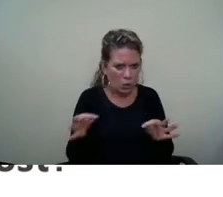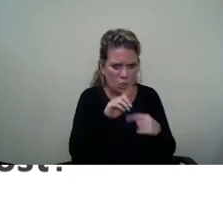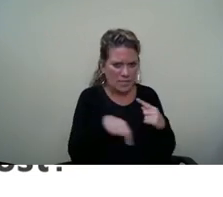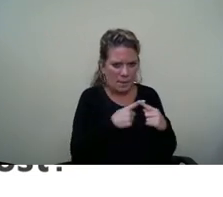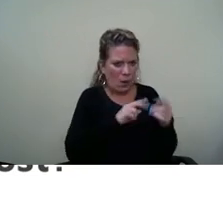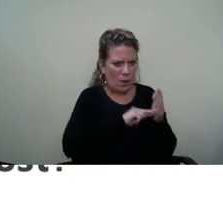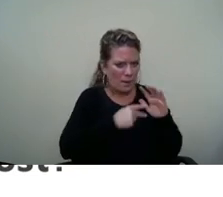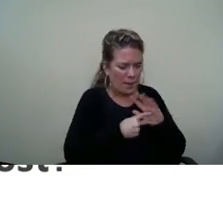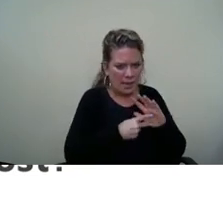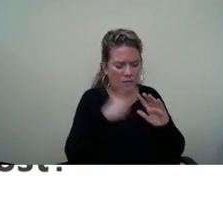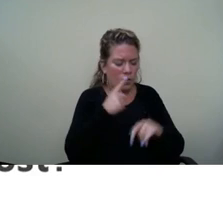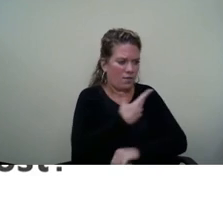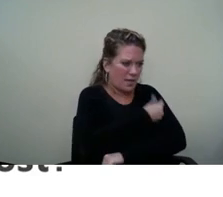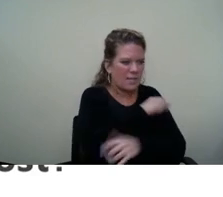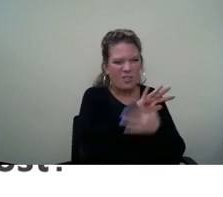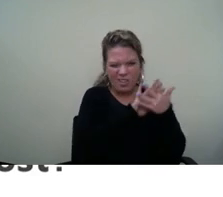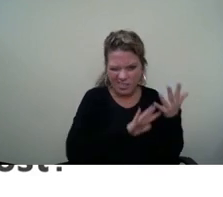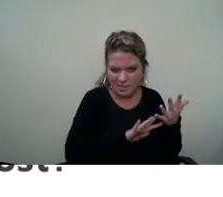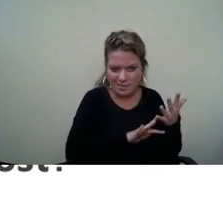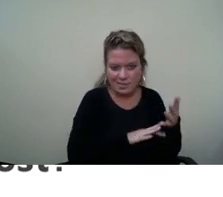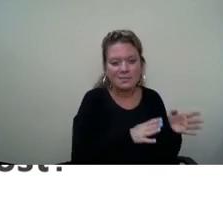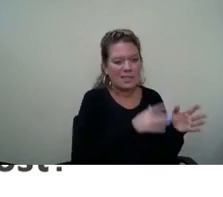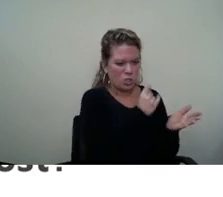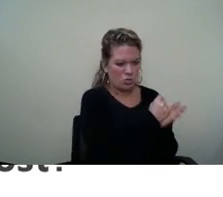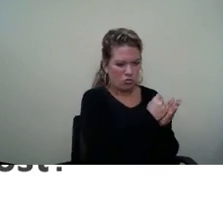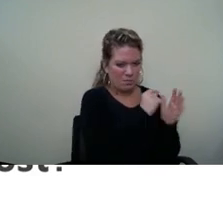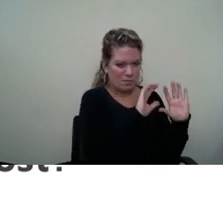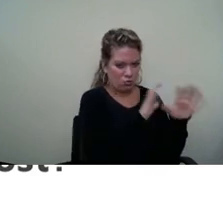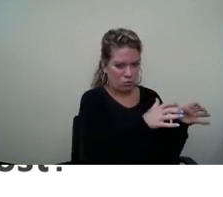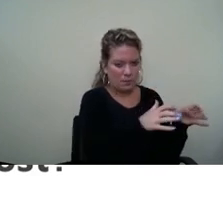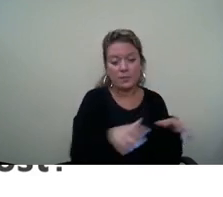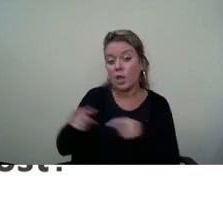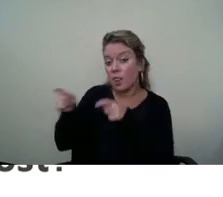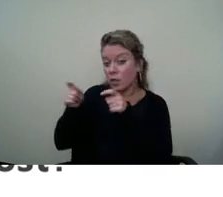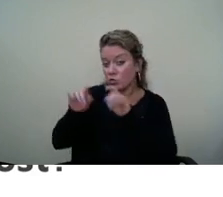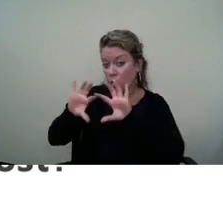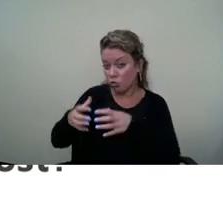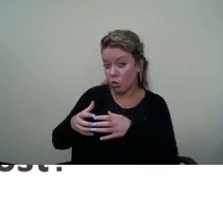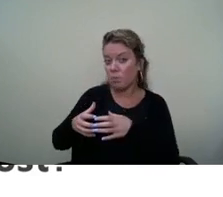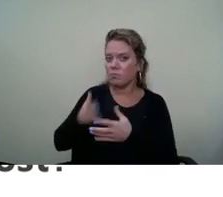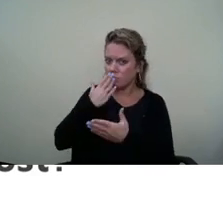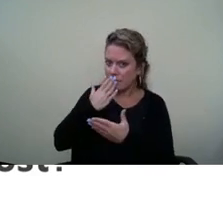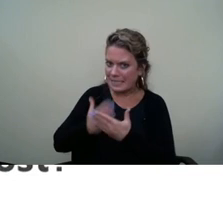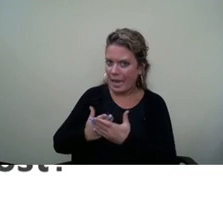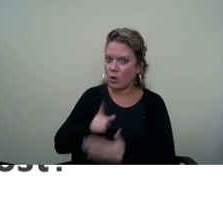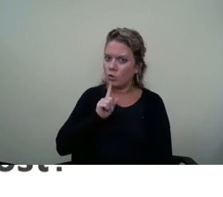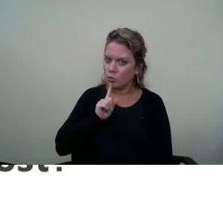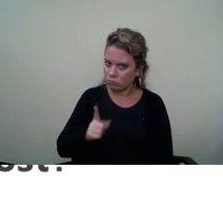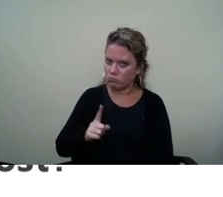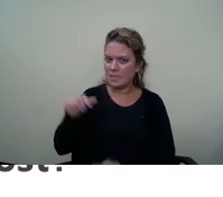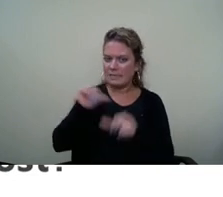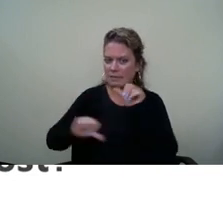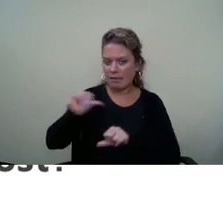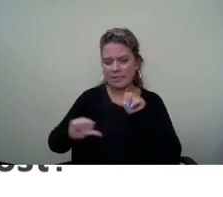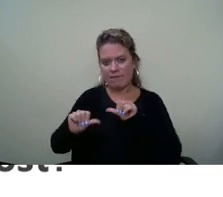for the vaccine and all of these things, right? And the control group received sound scientific information about the vaccine.